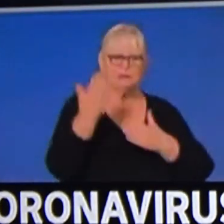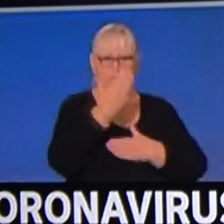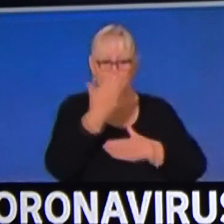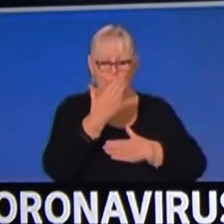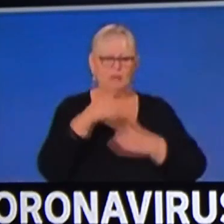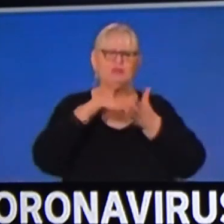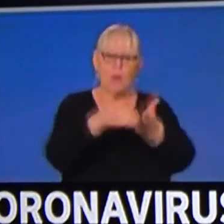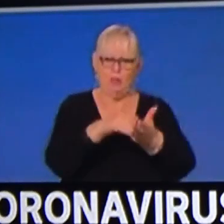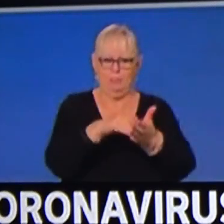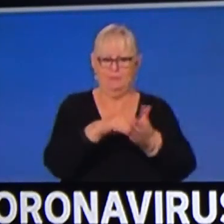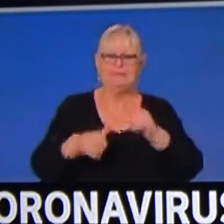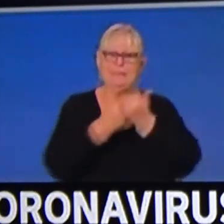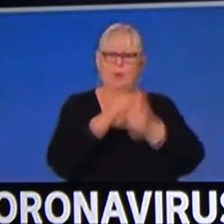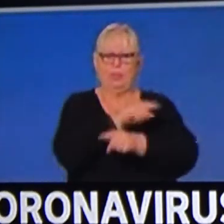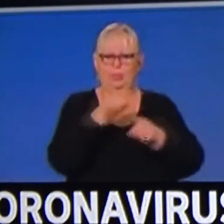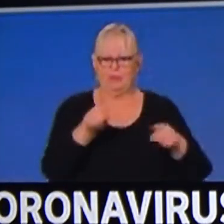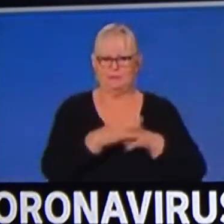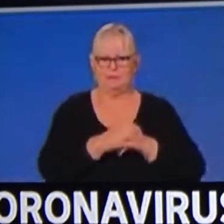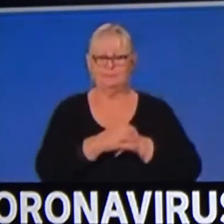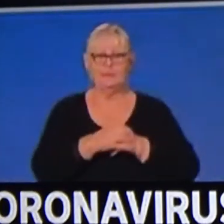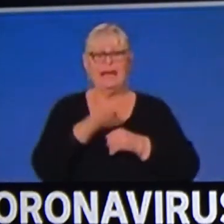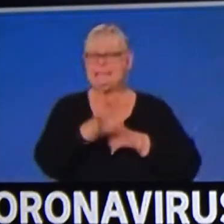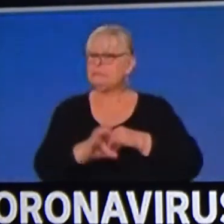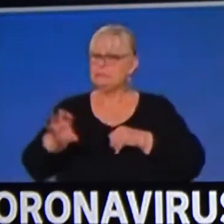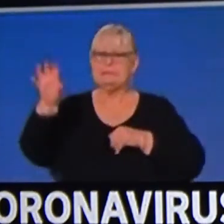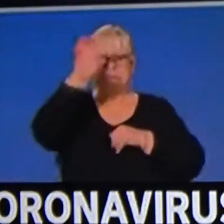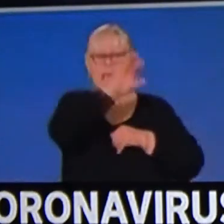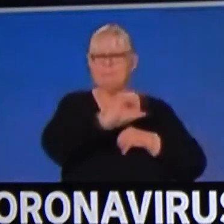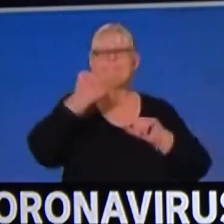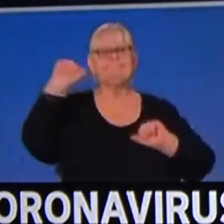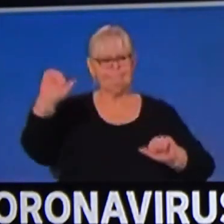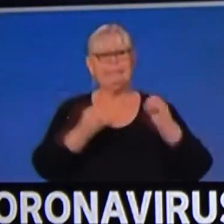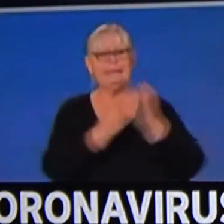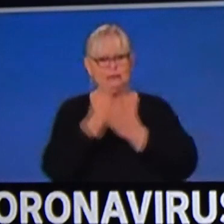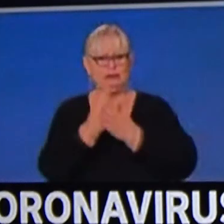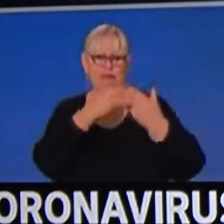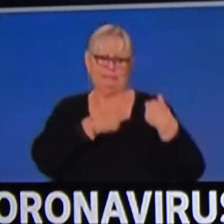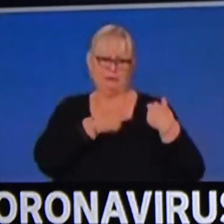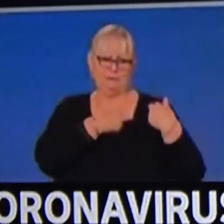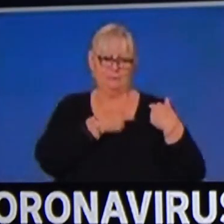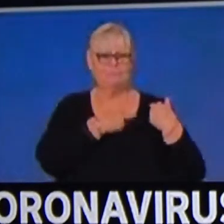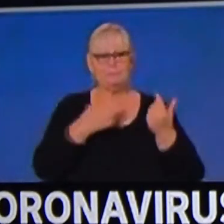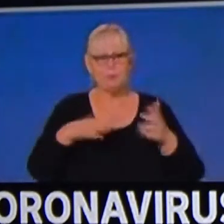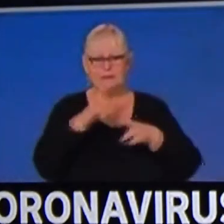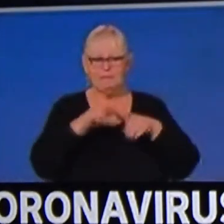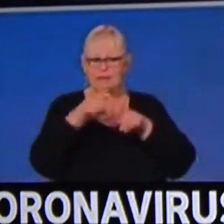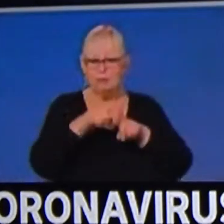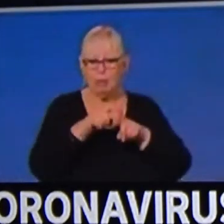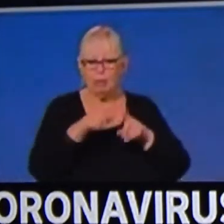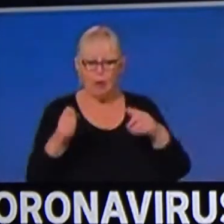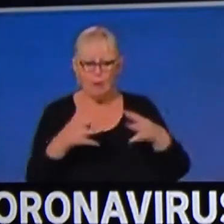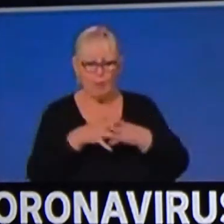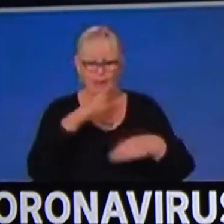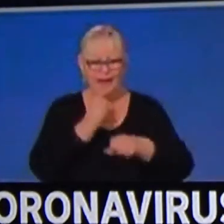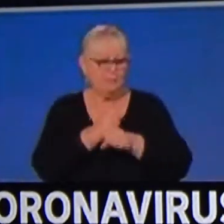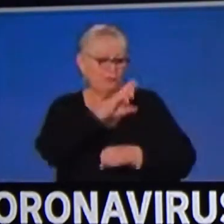those environments. This is a state and territory issue. I want to make this really clear. Commonwealth does not run public schools, state schools. They are